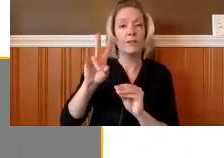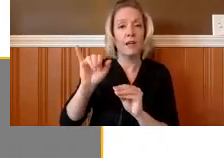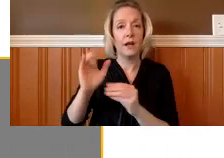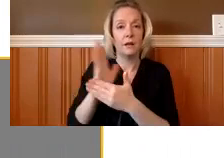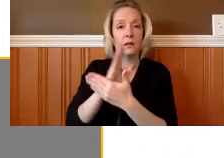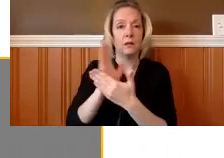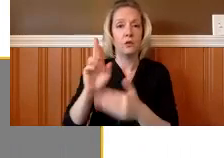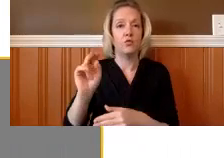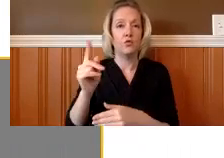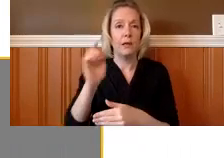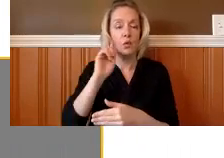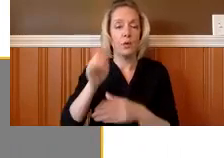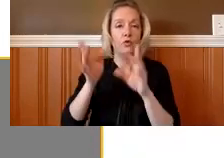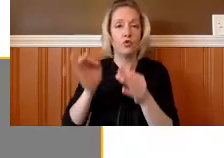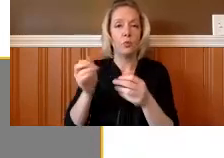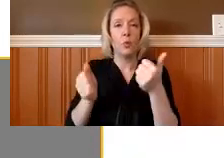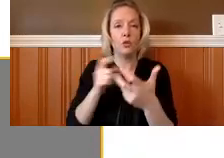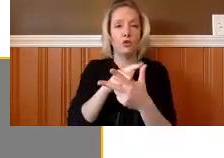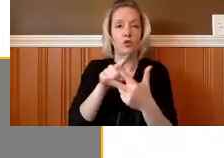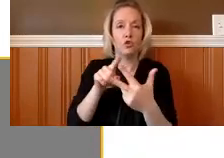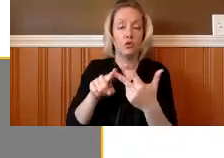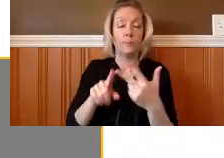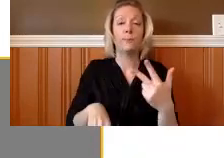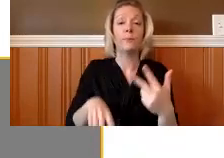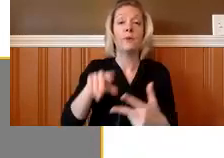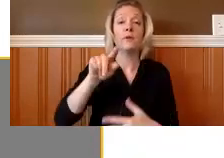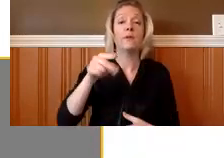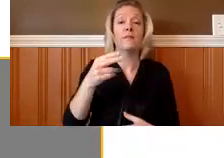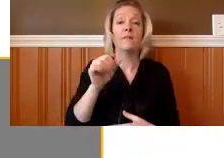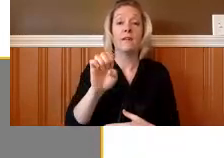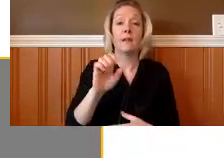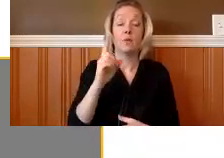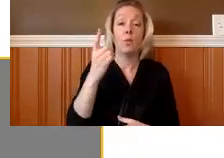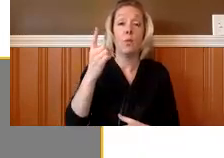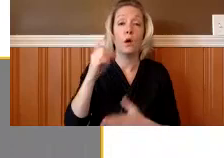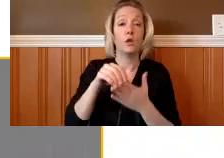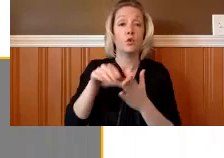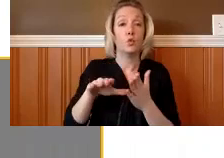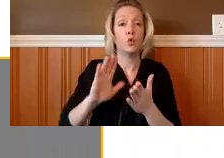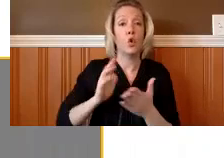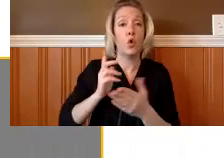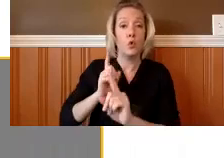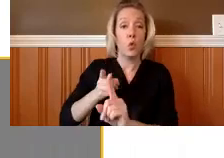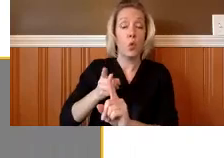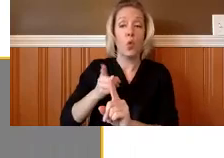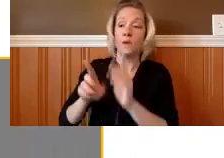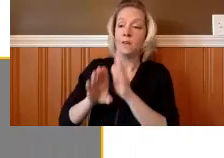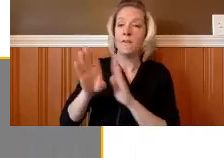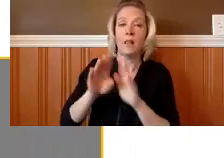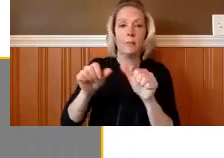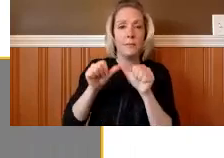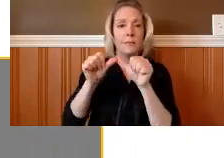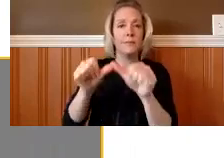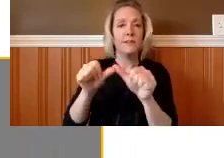in which phase they fall. So our students in phase 1, our goal for them is to build consistent visual behavior. We want to help